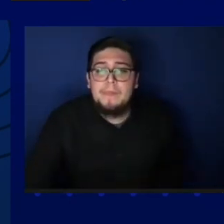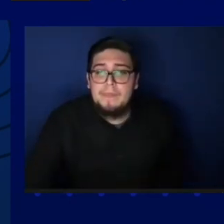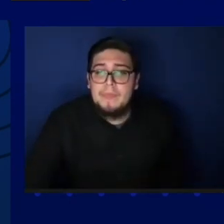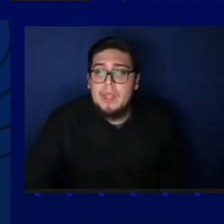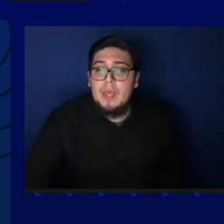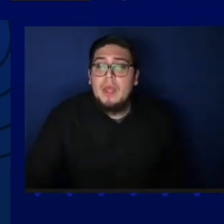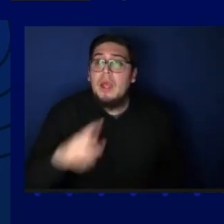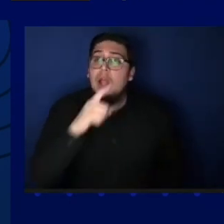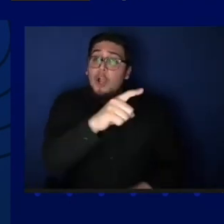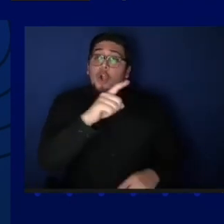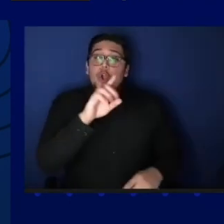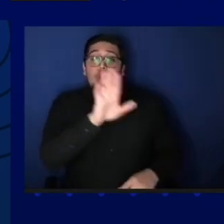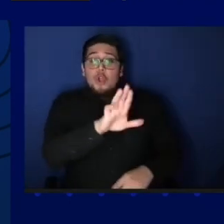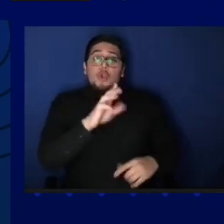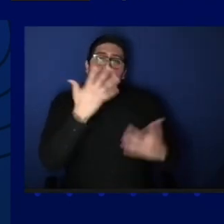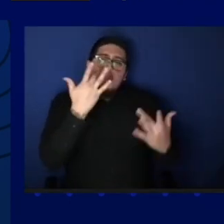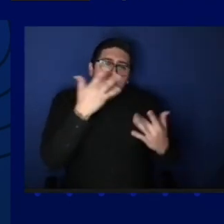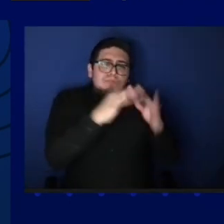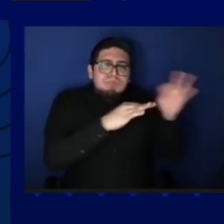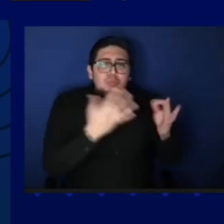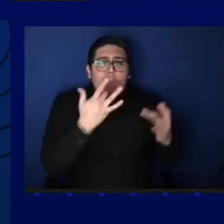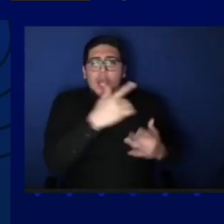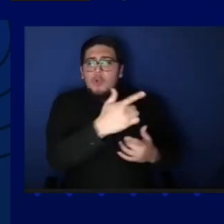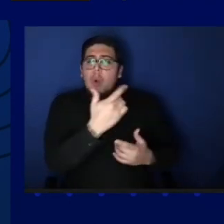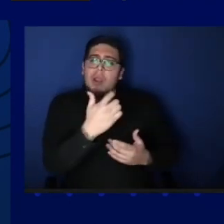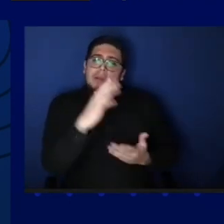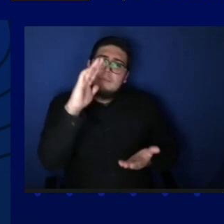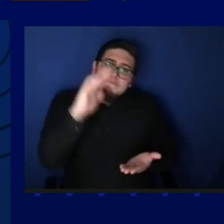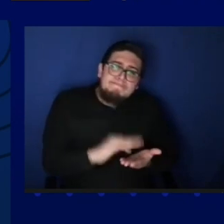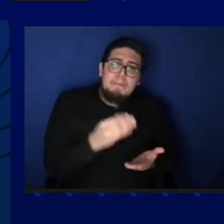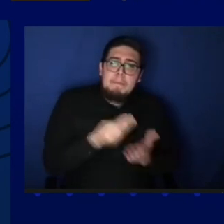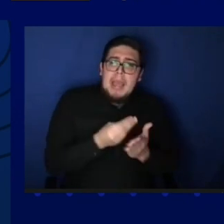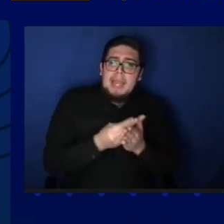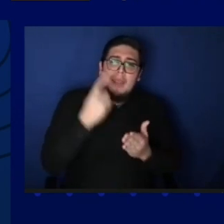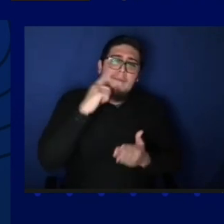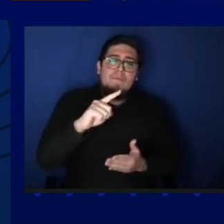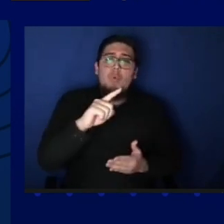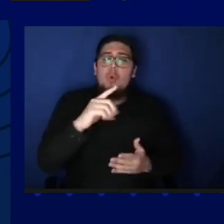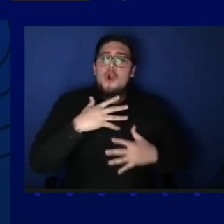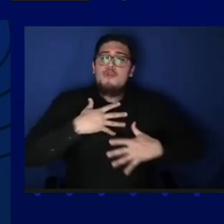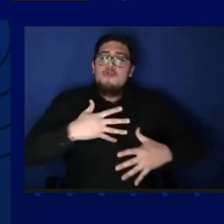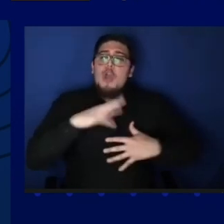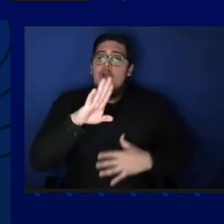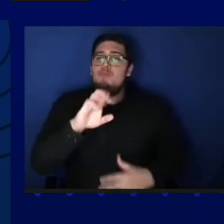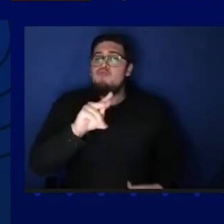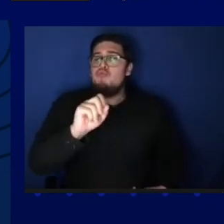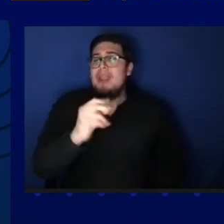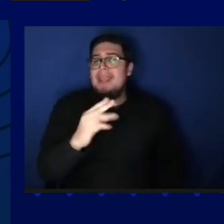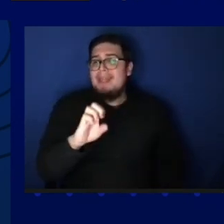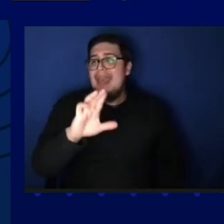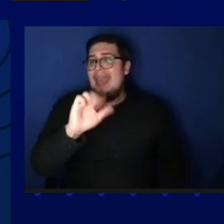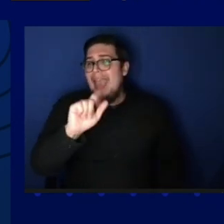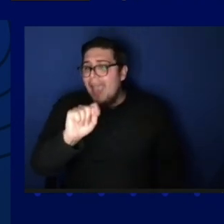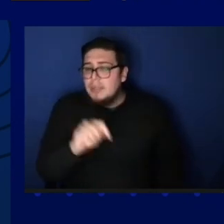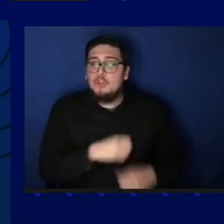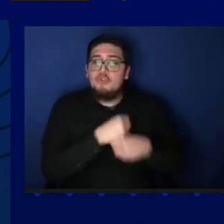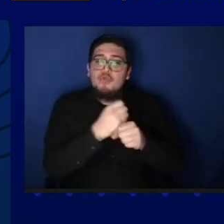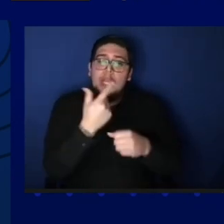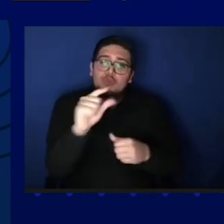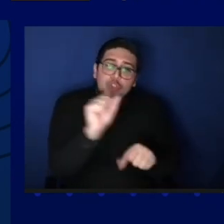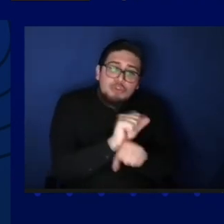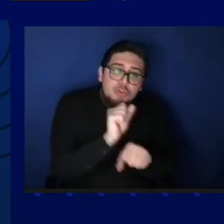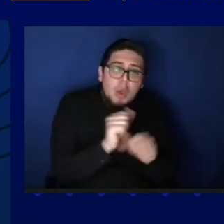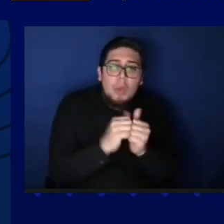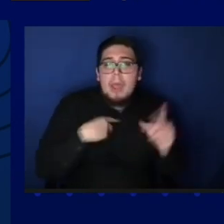the Thrive Agenda, and to make sure that they know we want to meet now, right? Not months from now. And